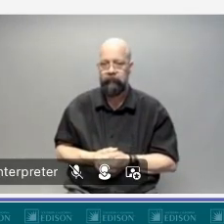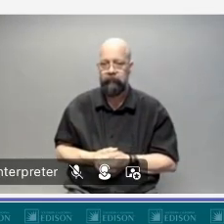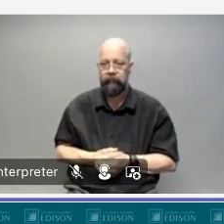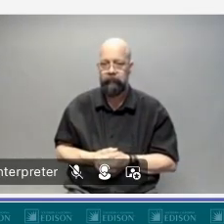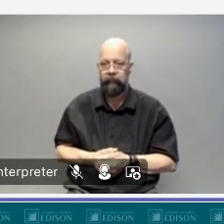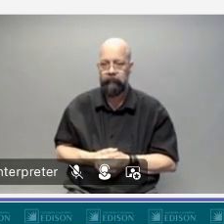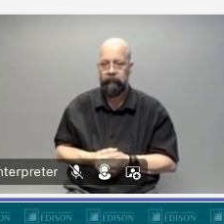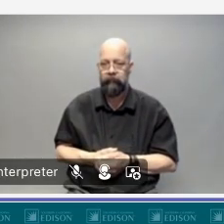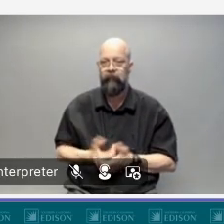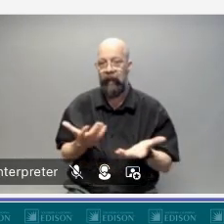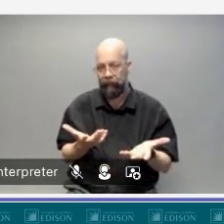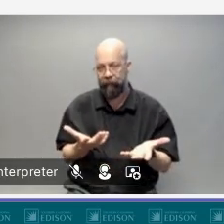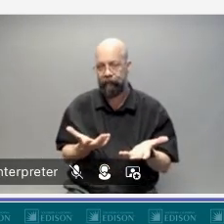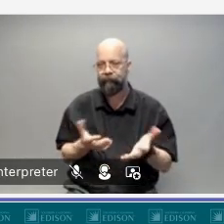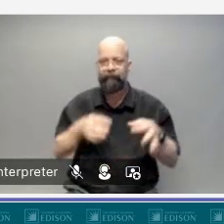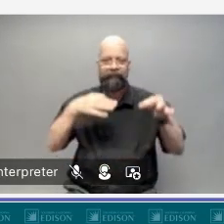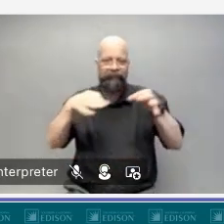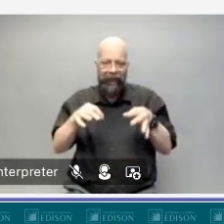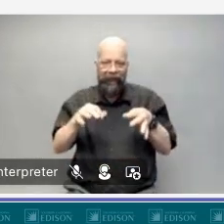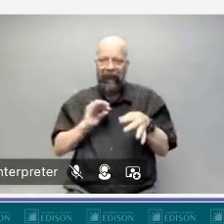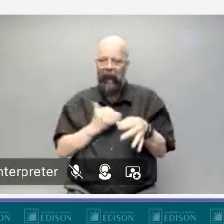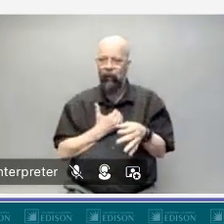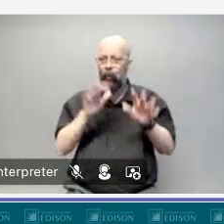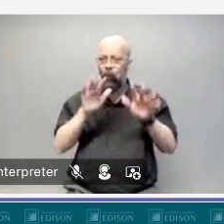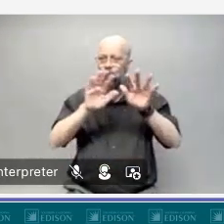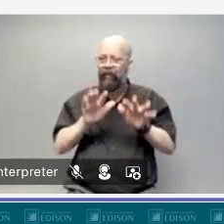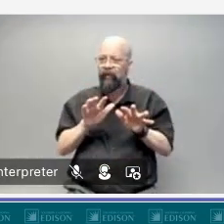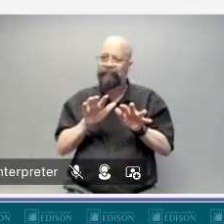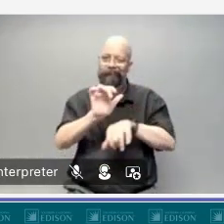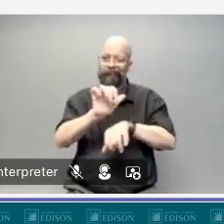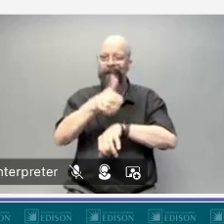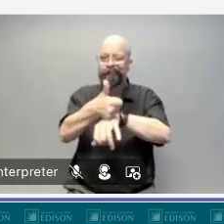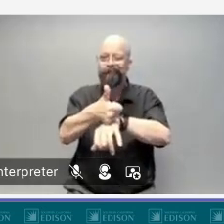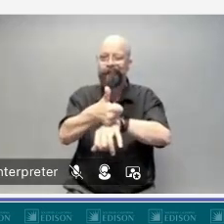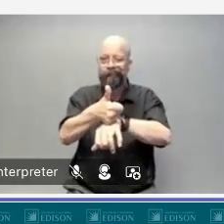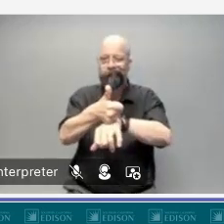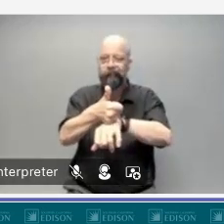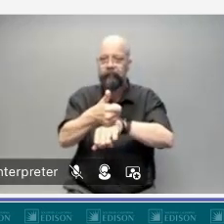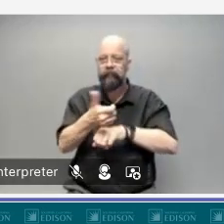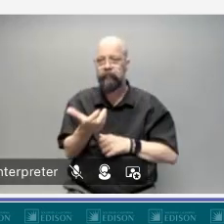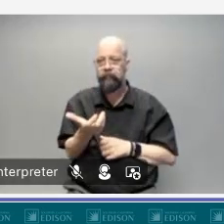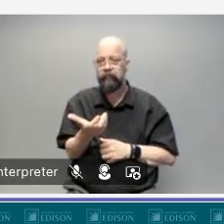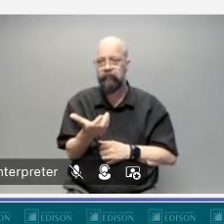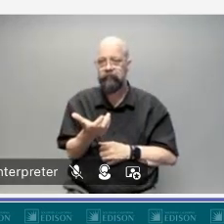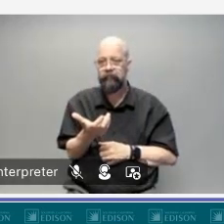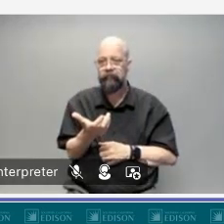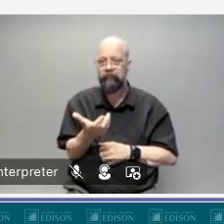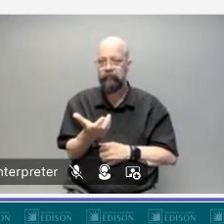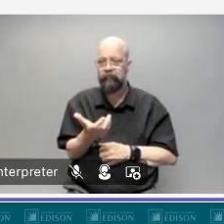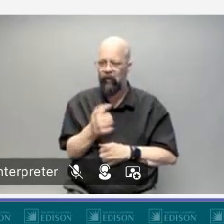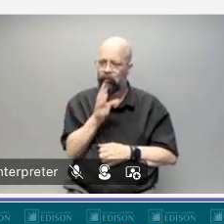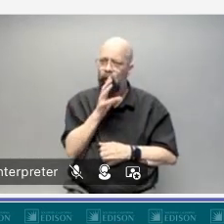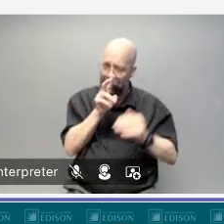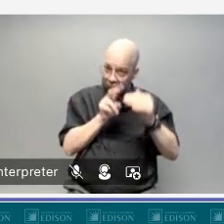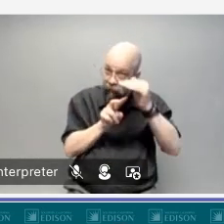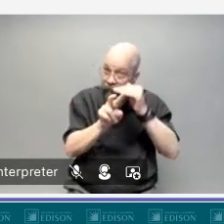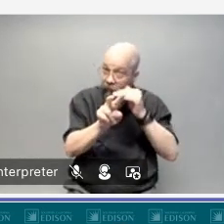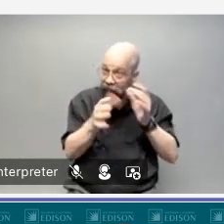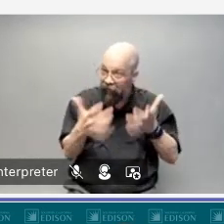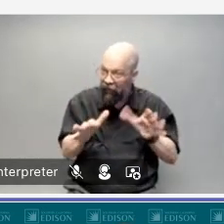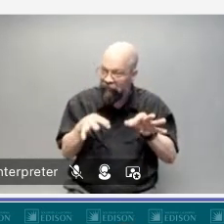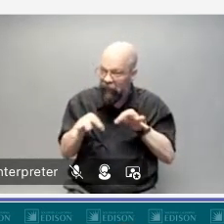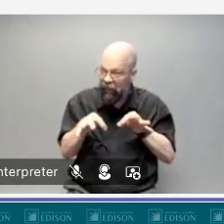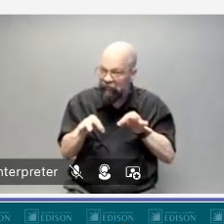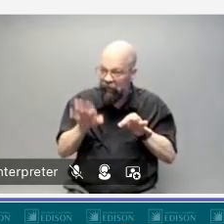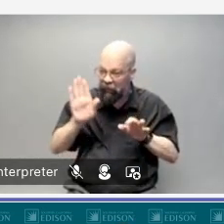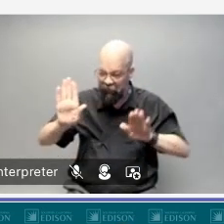Okay, and finally, I want to talk just a little bit about our weather stations. So I talked about weather forecast, right? Projecting the forecast,